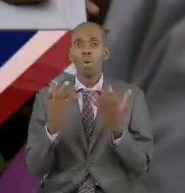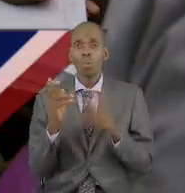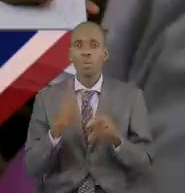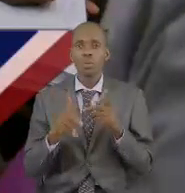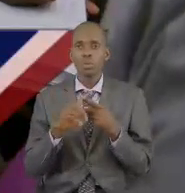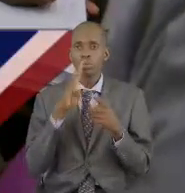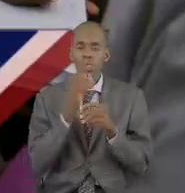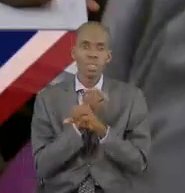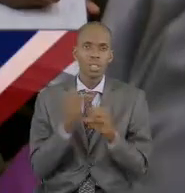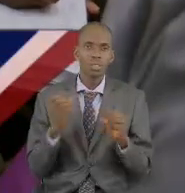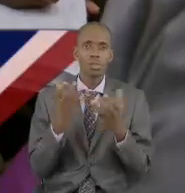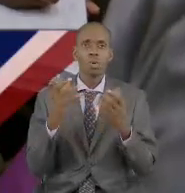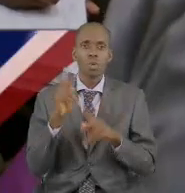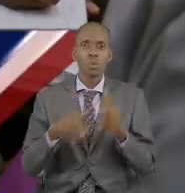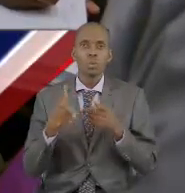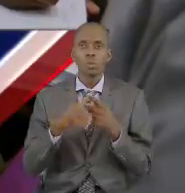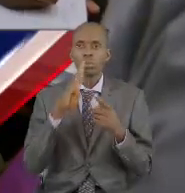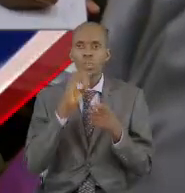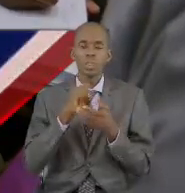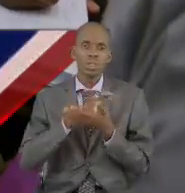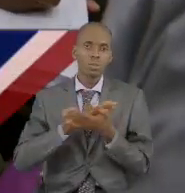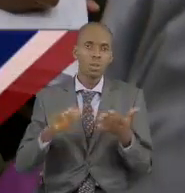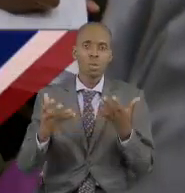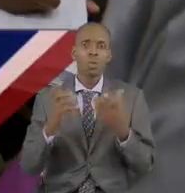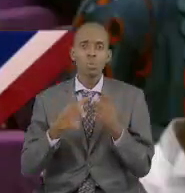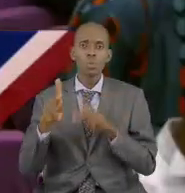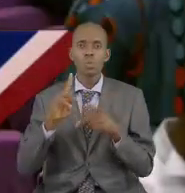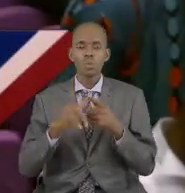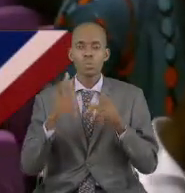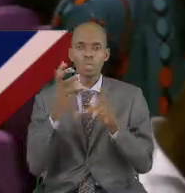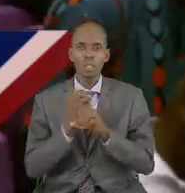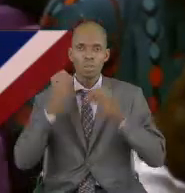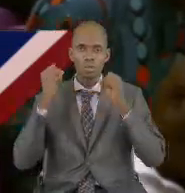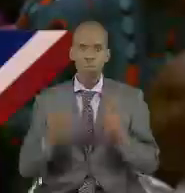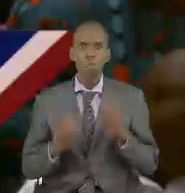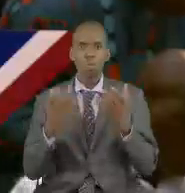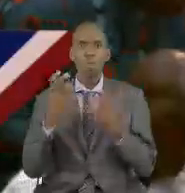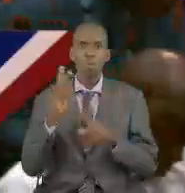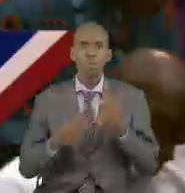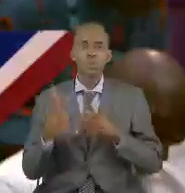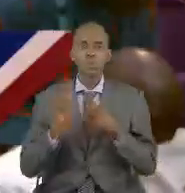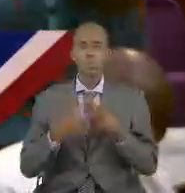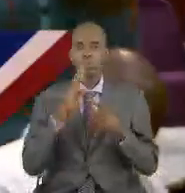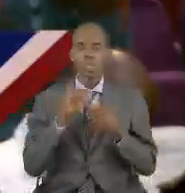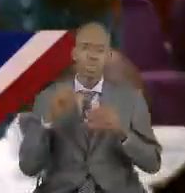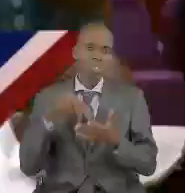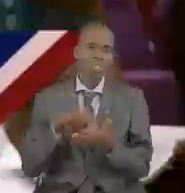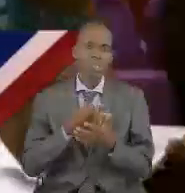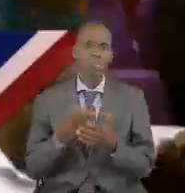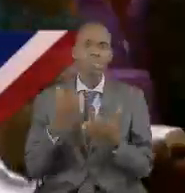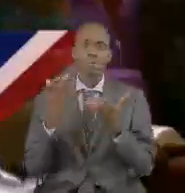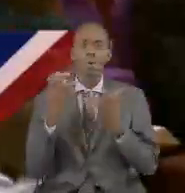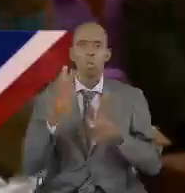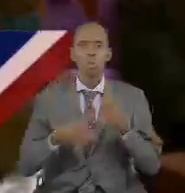want people sanctified, if you want people strengthened, if you want people steadfast, if you want people committed